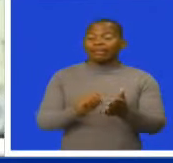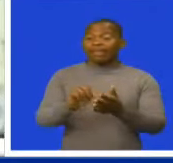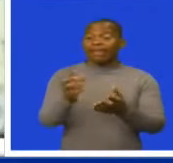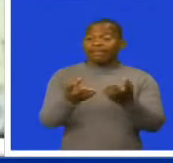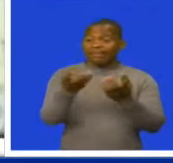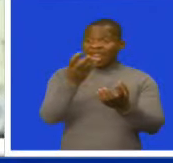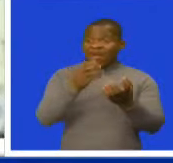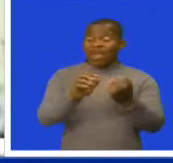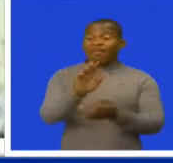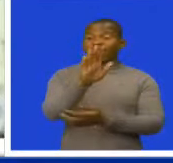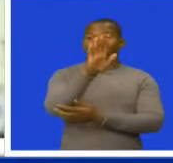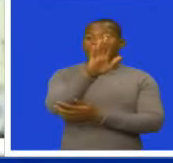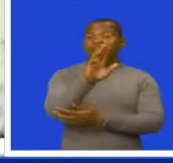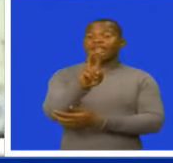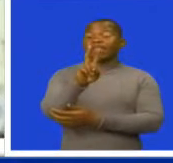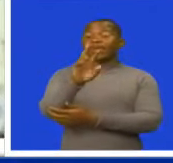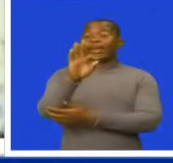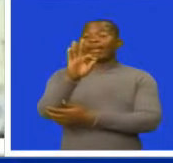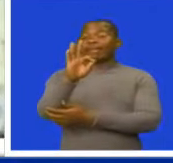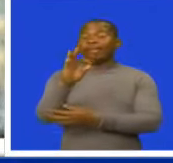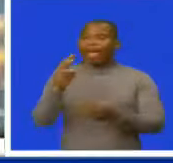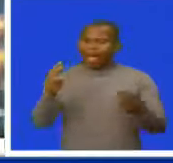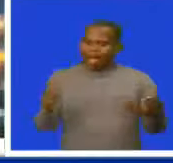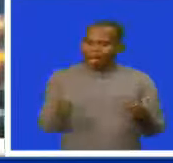webantu labatholakele nalomkhuhlane.